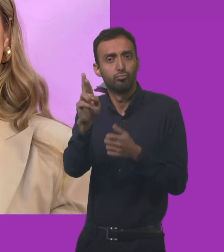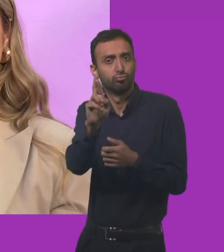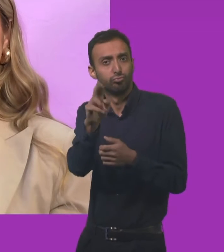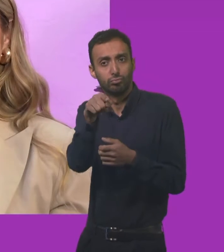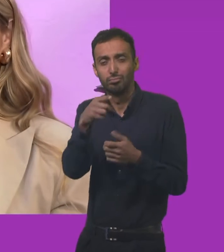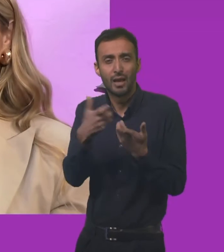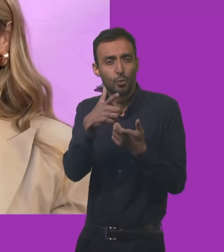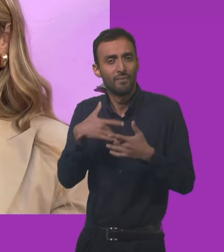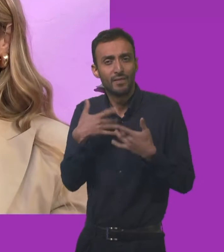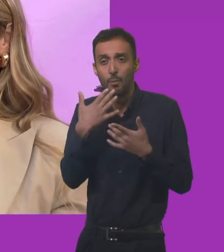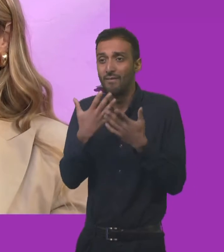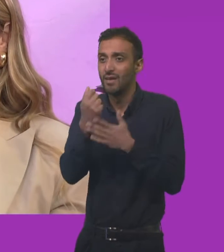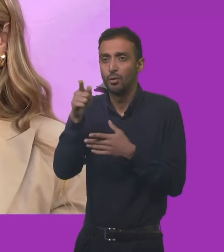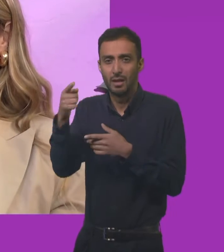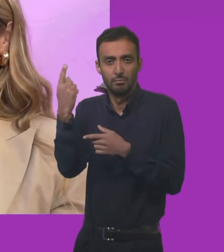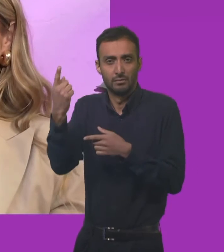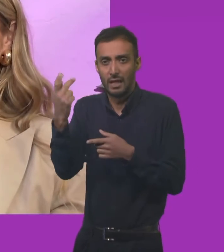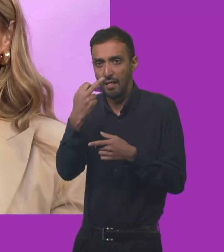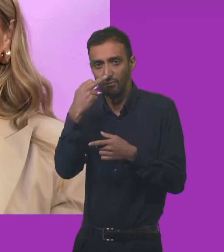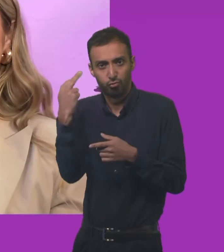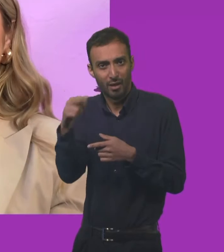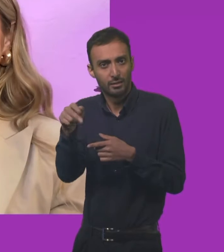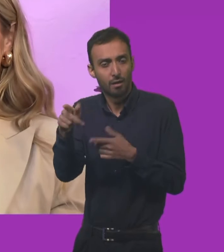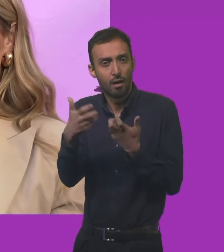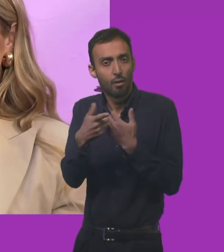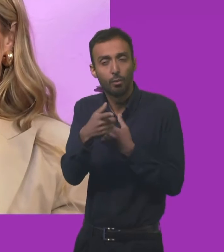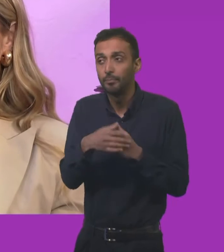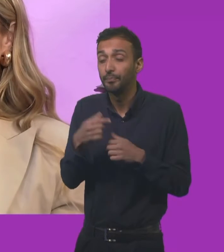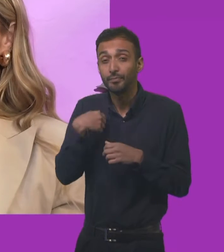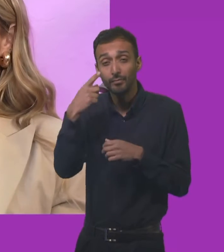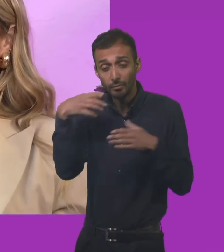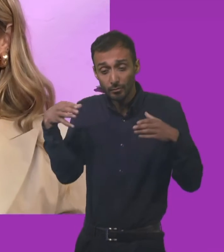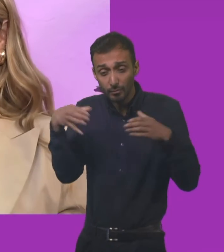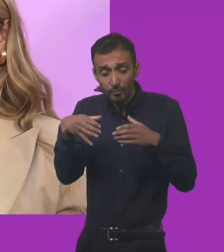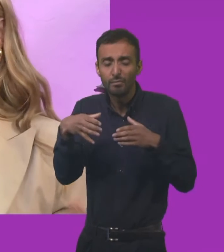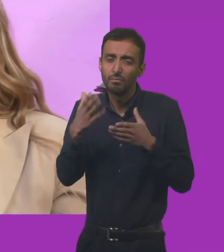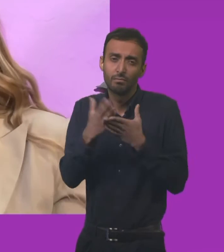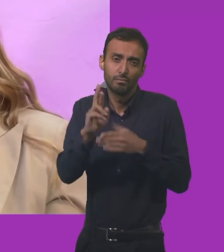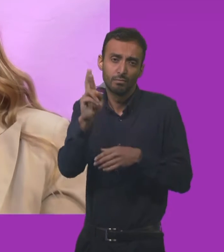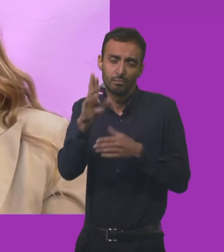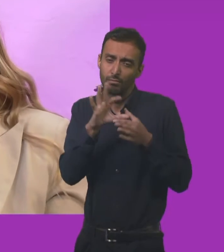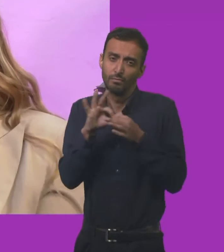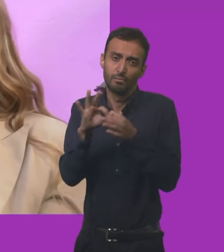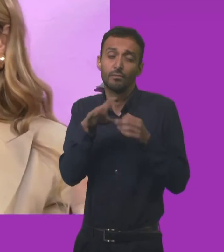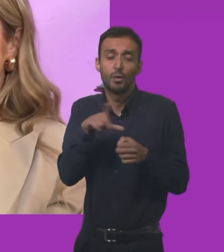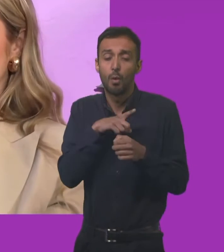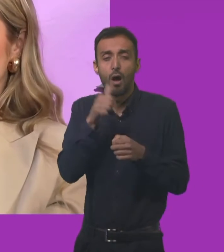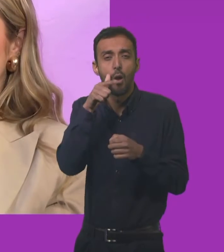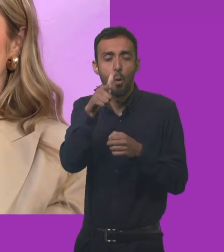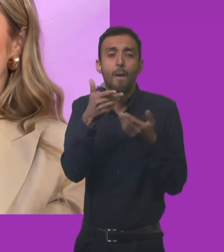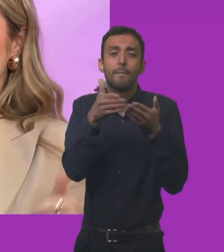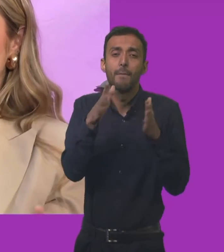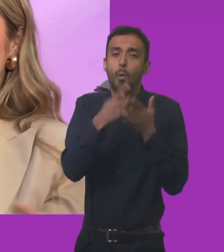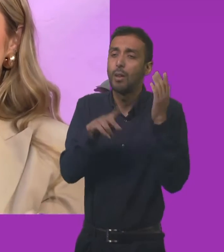as a group we were super close, especially towards the end, because you spend a lot of time together. I know the public only see an hour 3 nights a